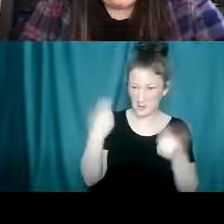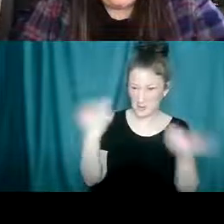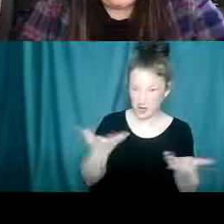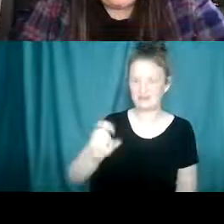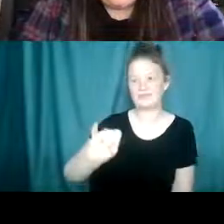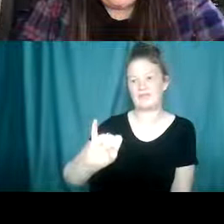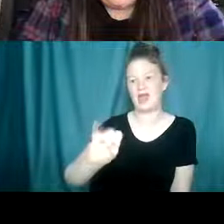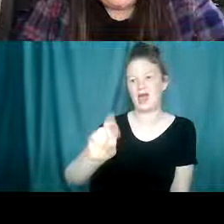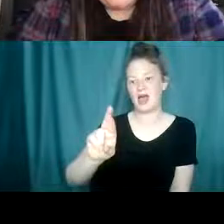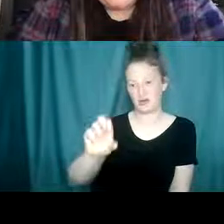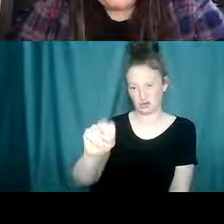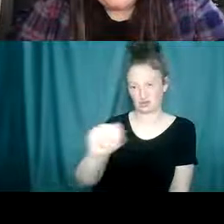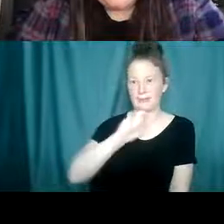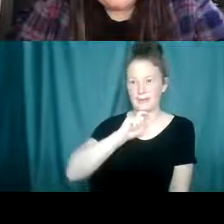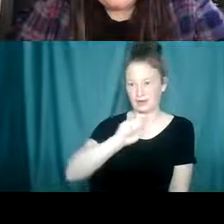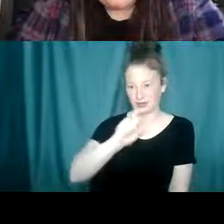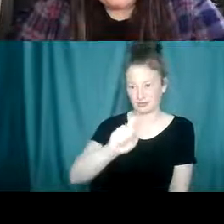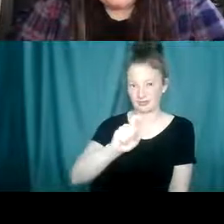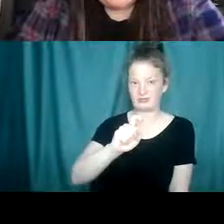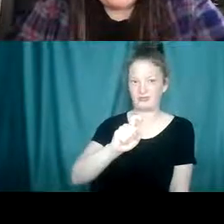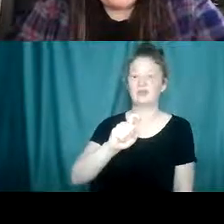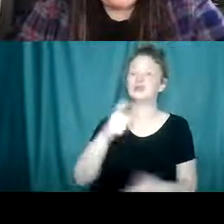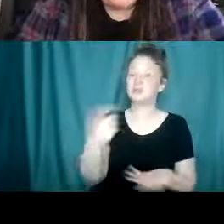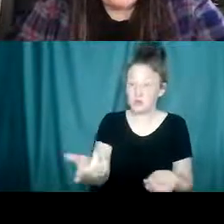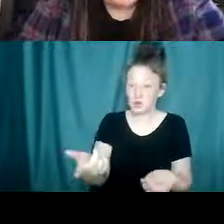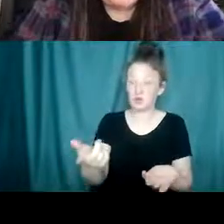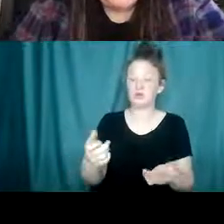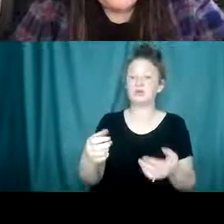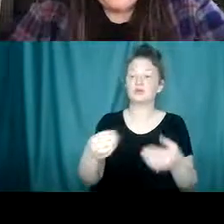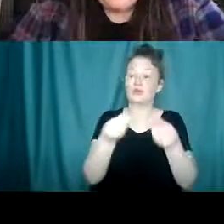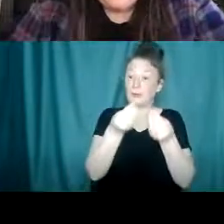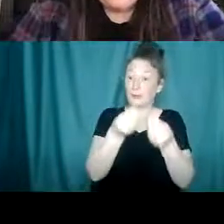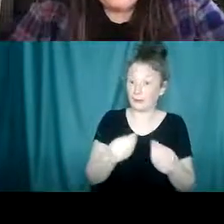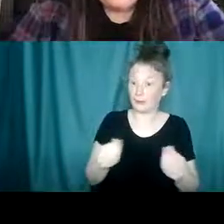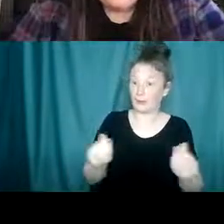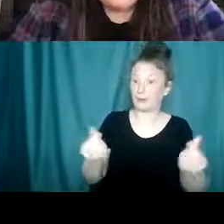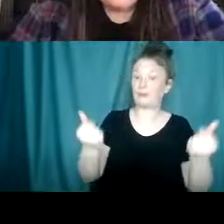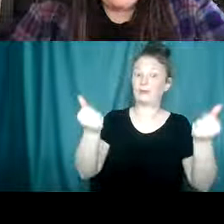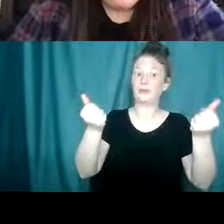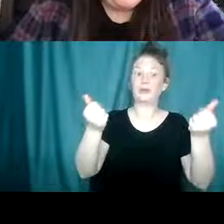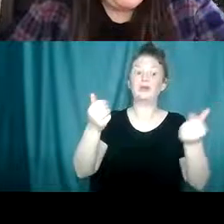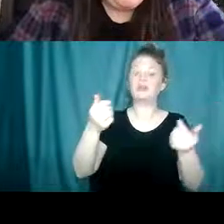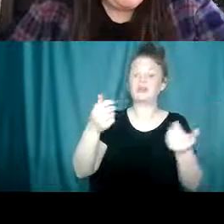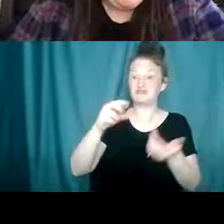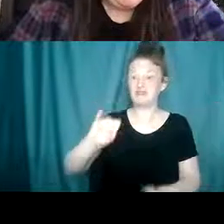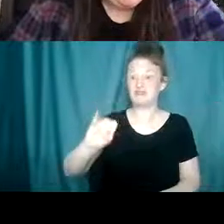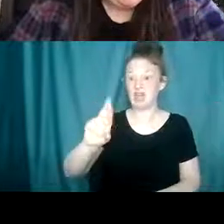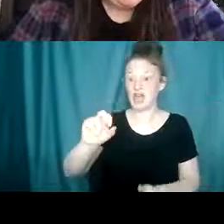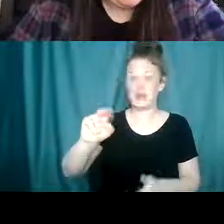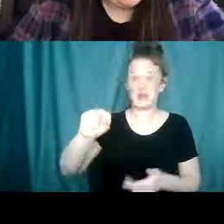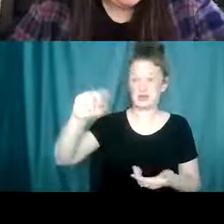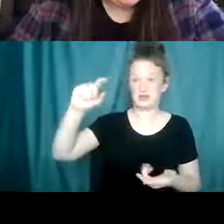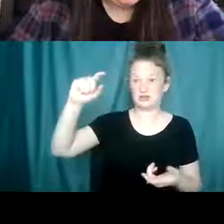its structure. So by definition, if Glauconite dissolves, it's going to release a lot of iron because it just has so